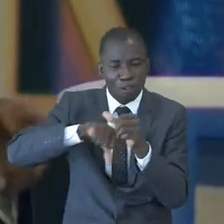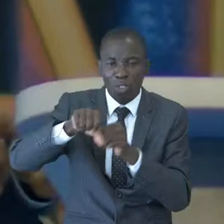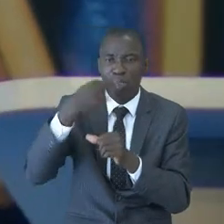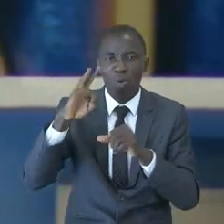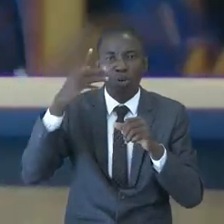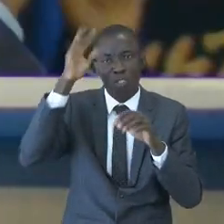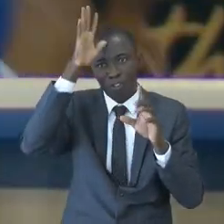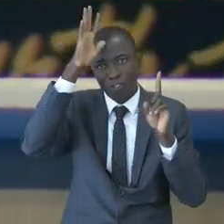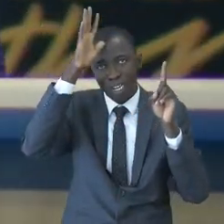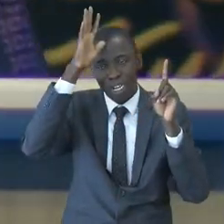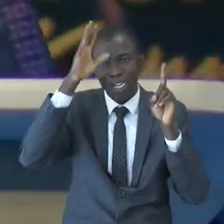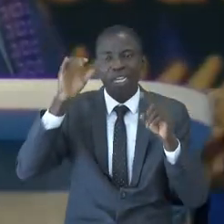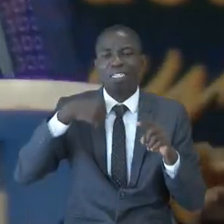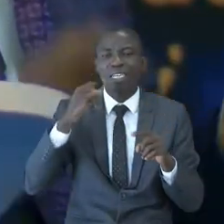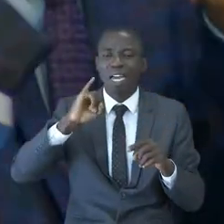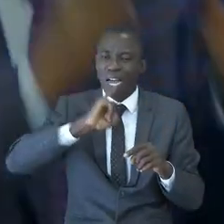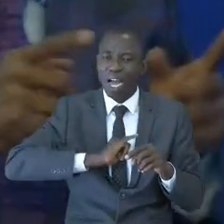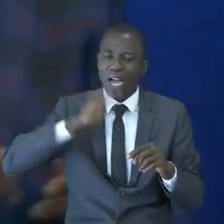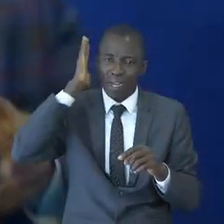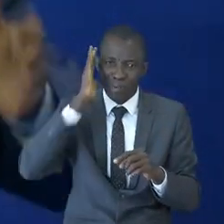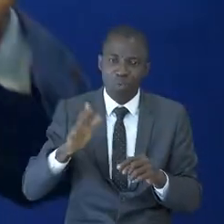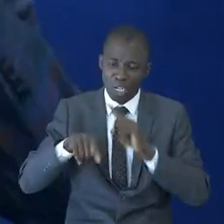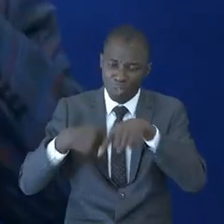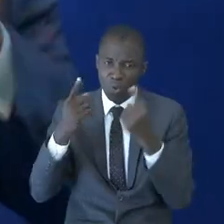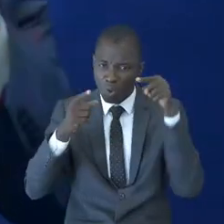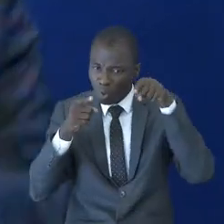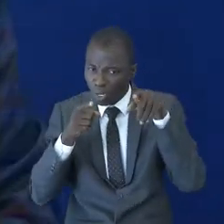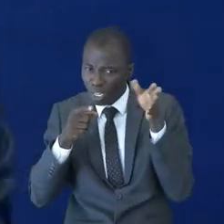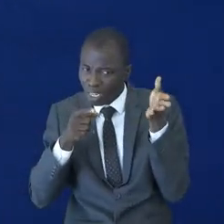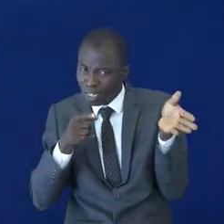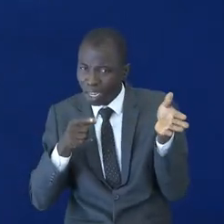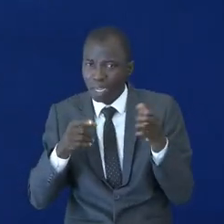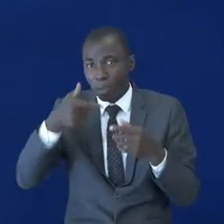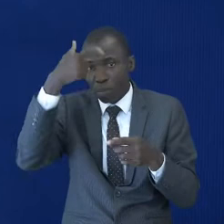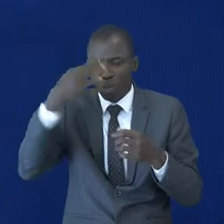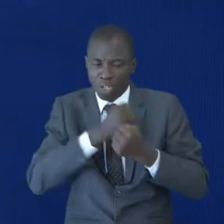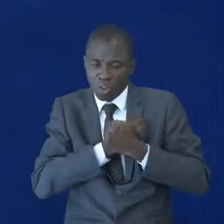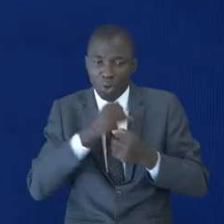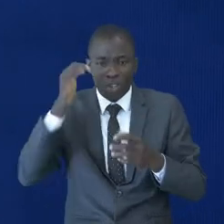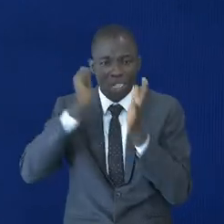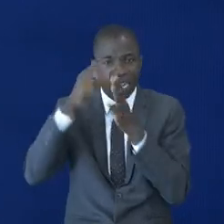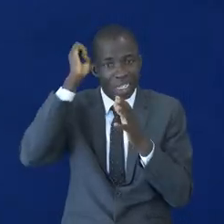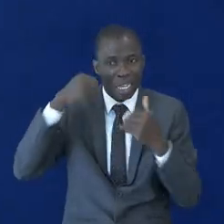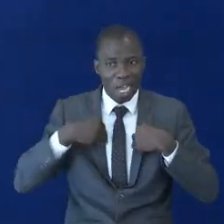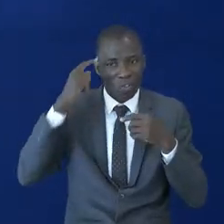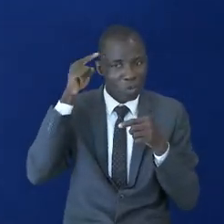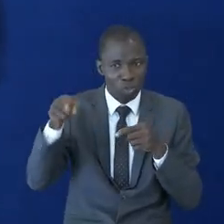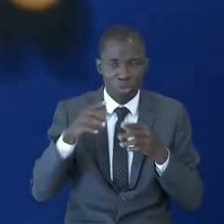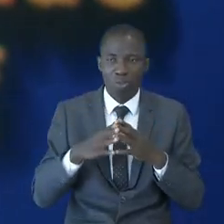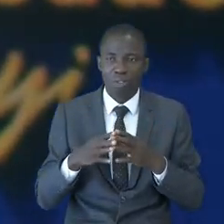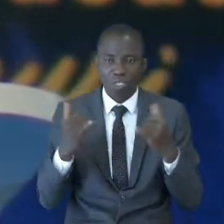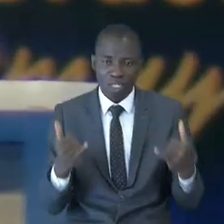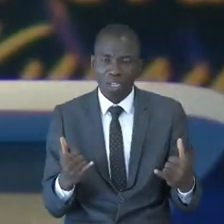And he said, I will go there because of the love he has for you.